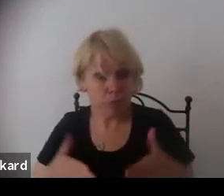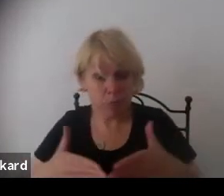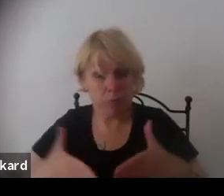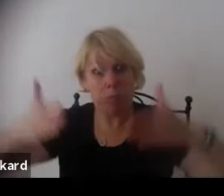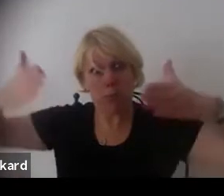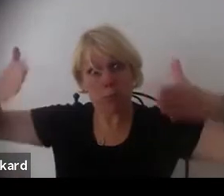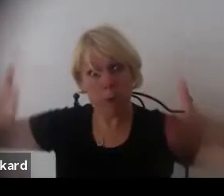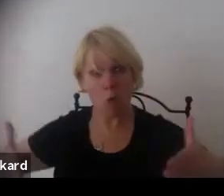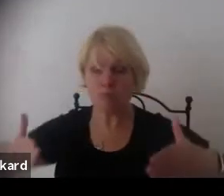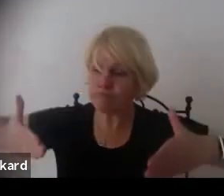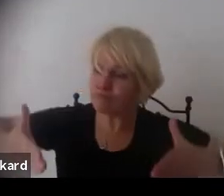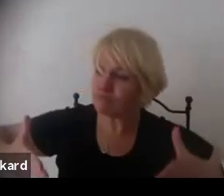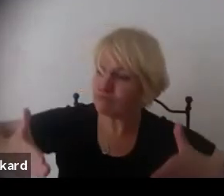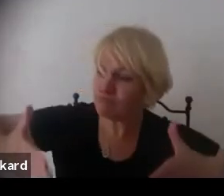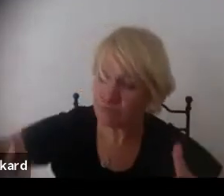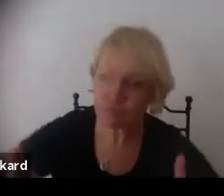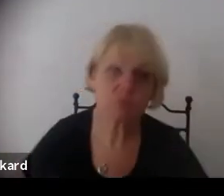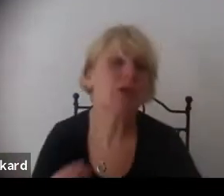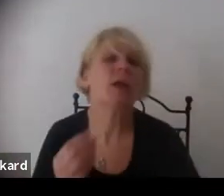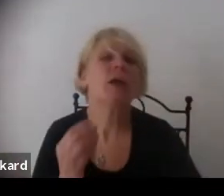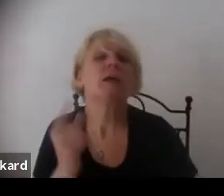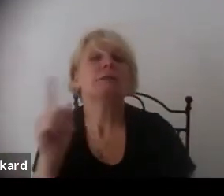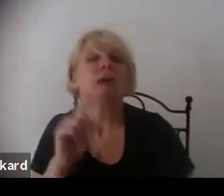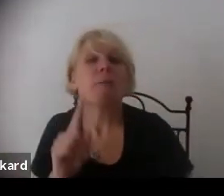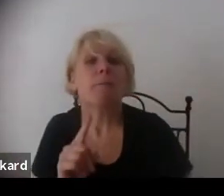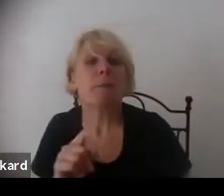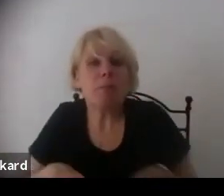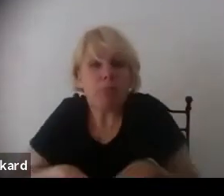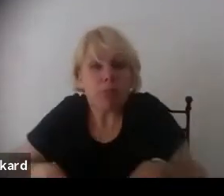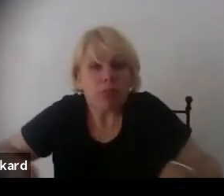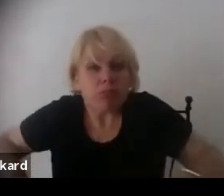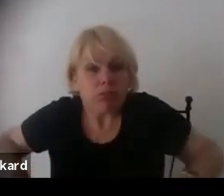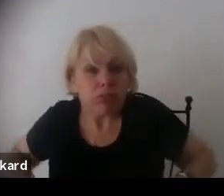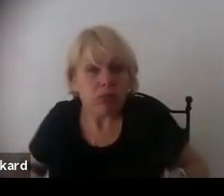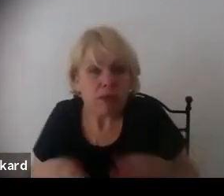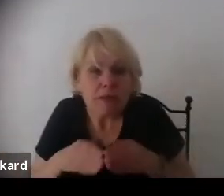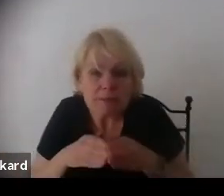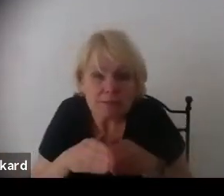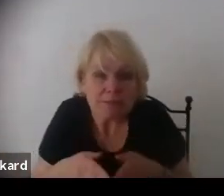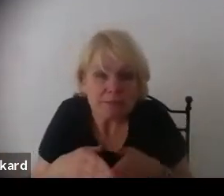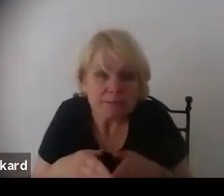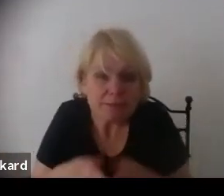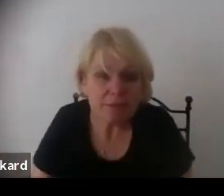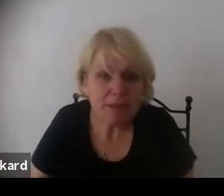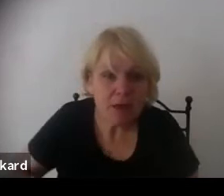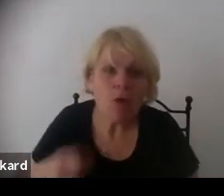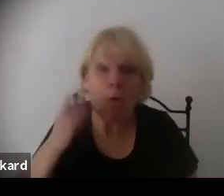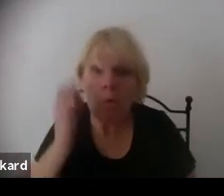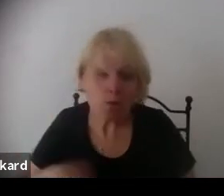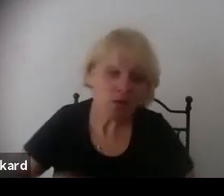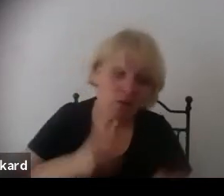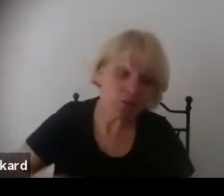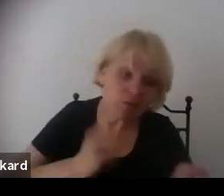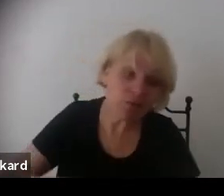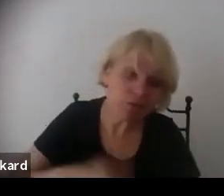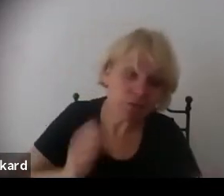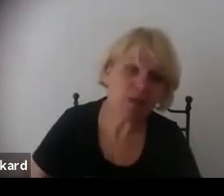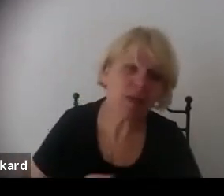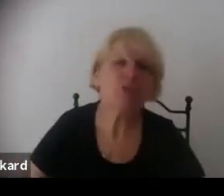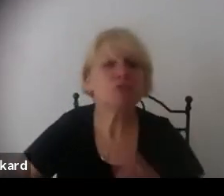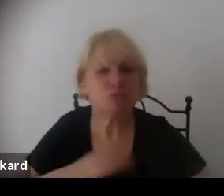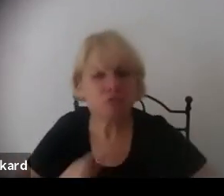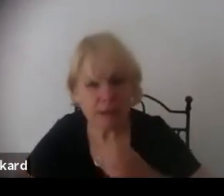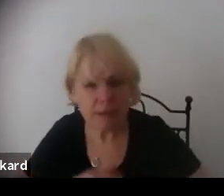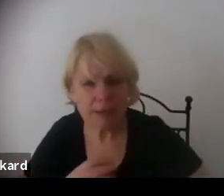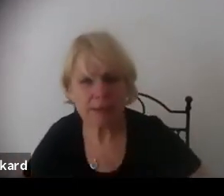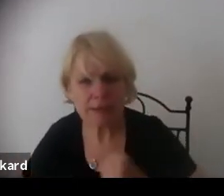boat or in a dinghy, you know, with 17 people crammed in, and they're just trying to get the water out because they're really struggling. So I think it's really important to